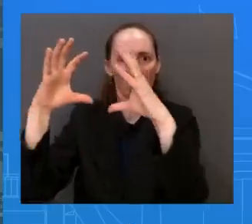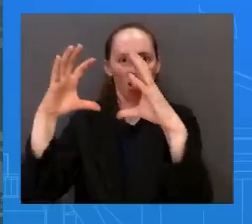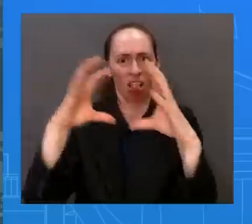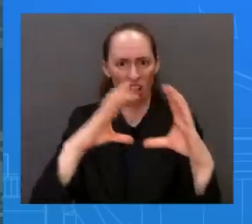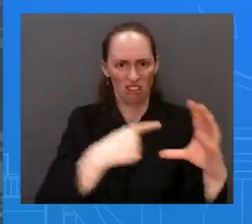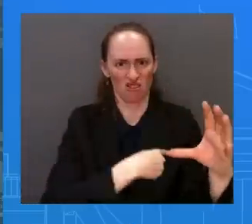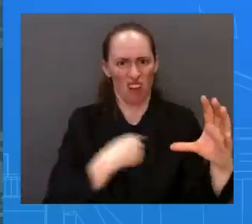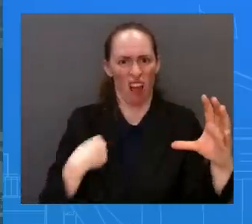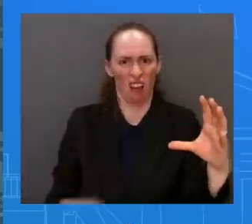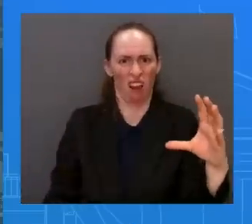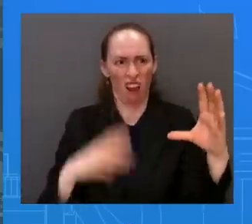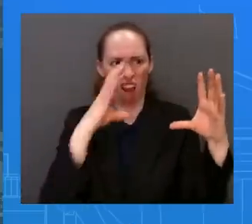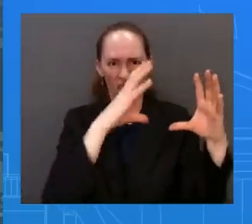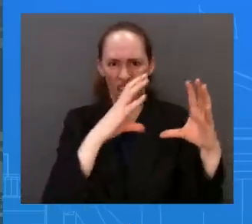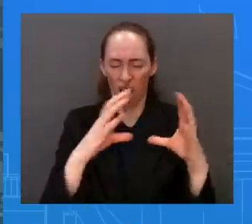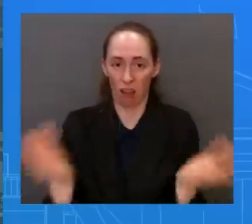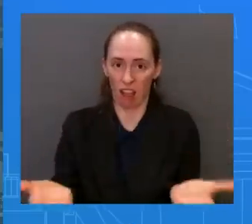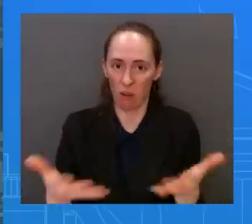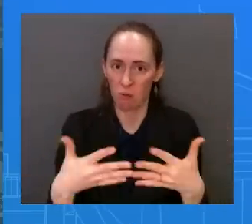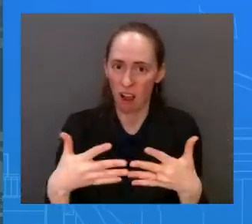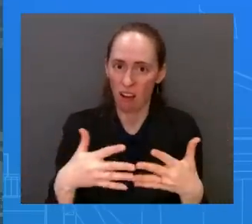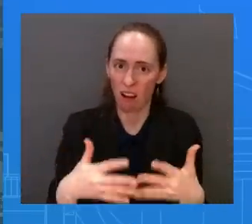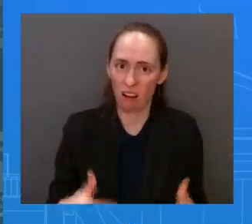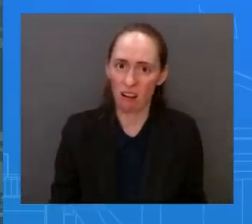that we have talked about